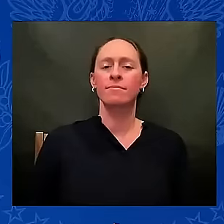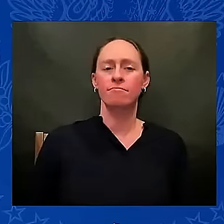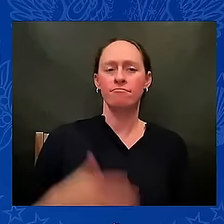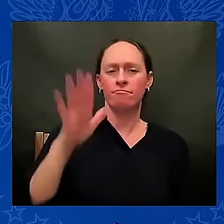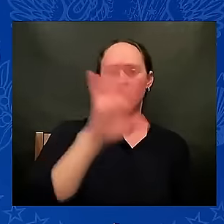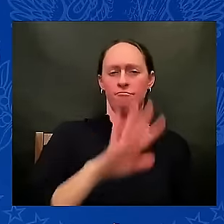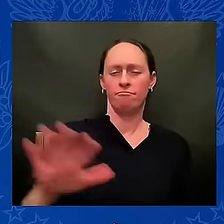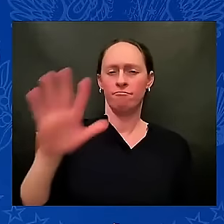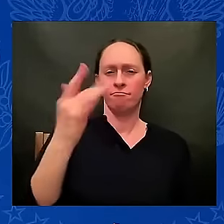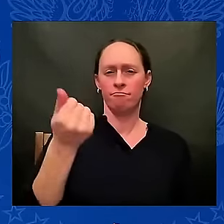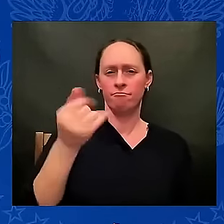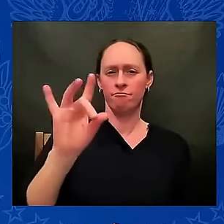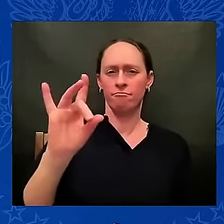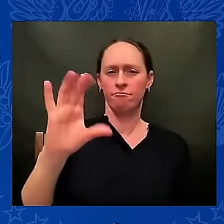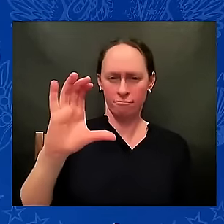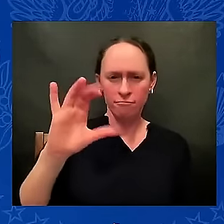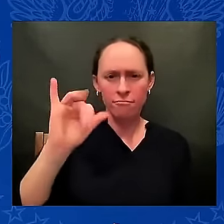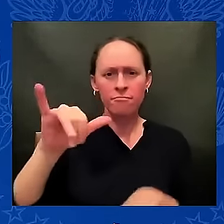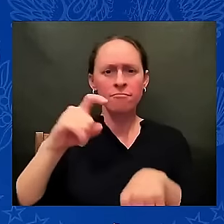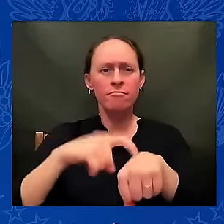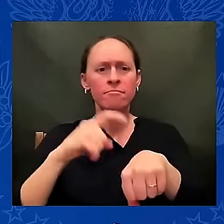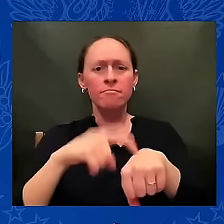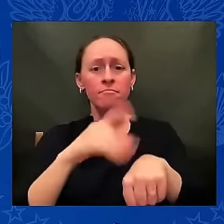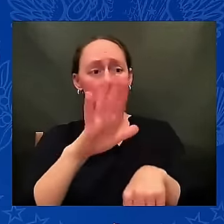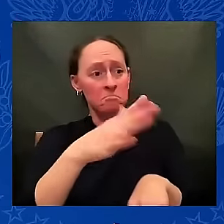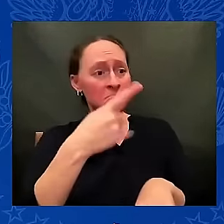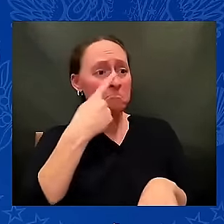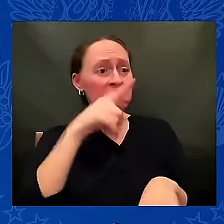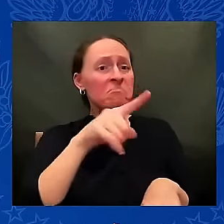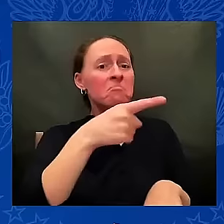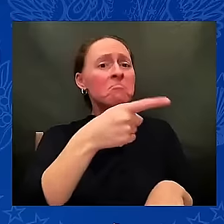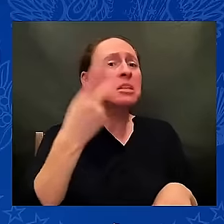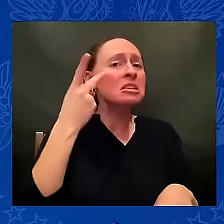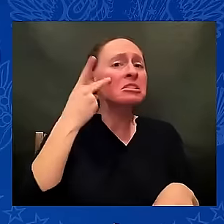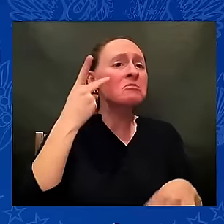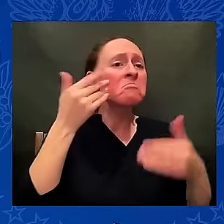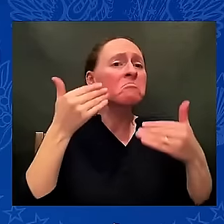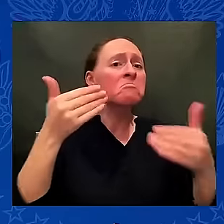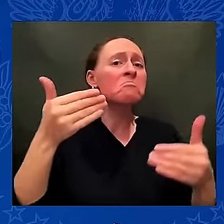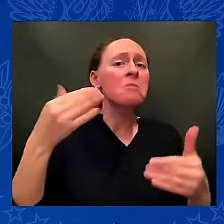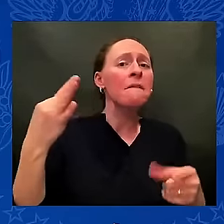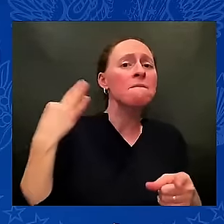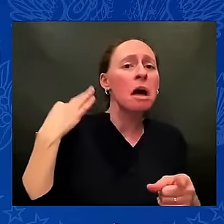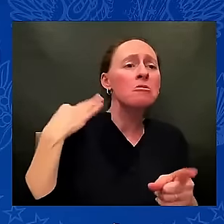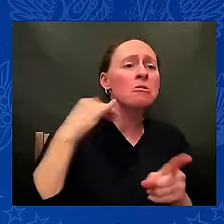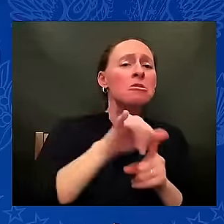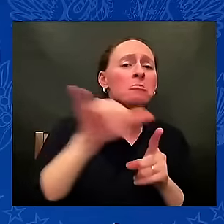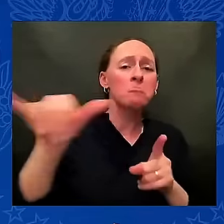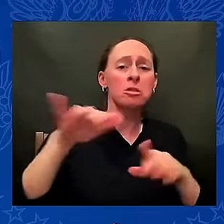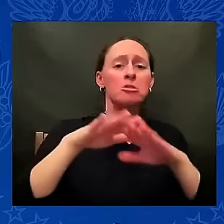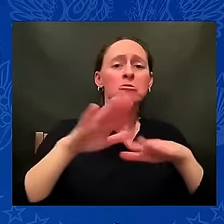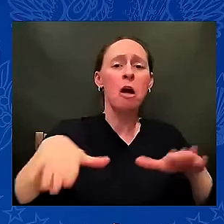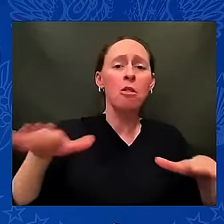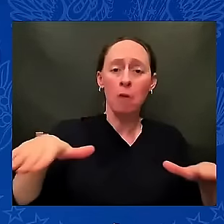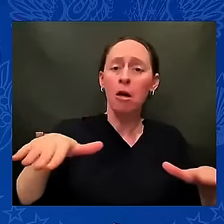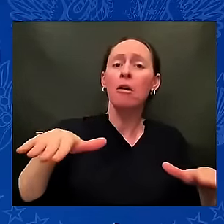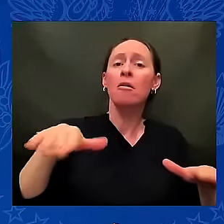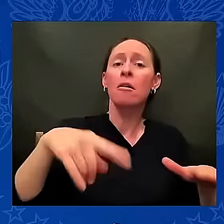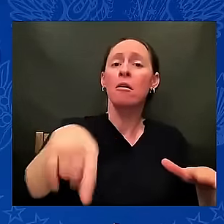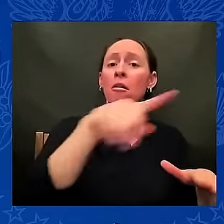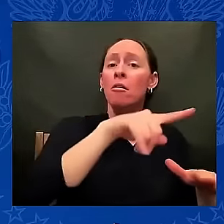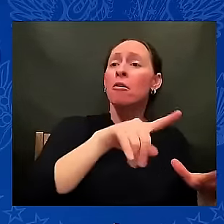sell their children, to send their children away to vocational schools. But then the federal government